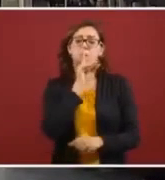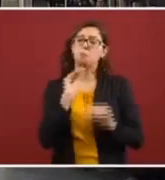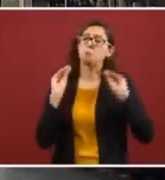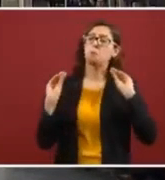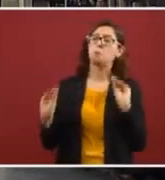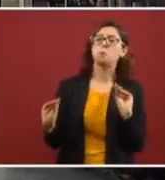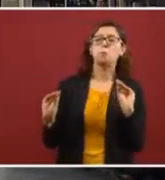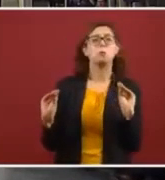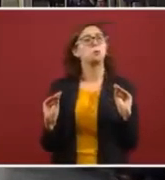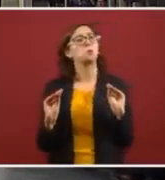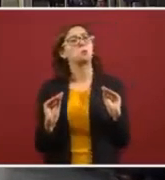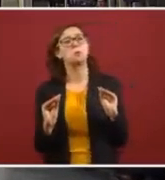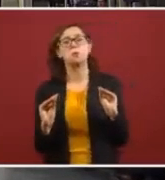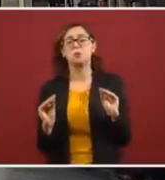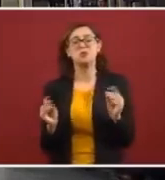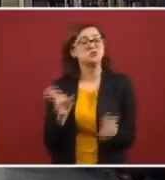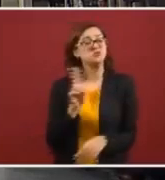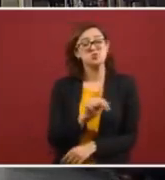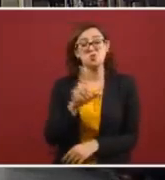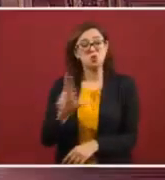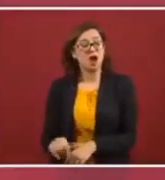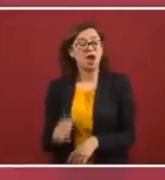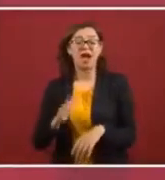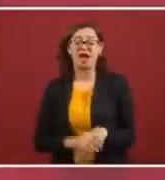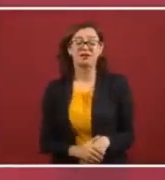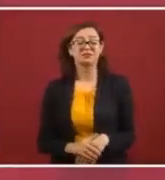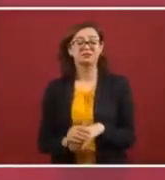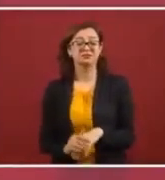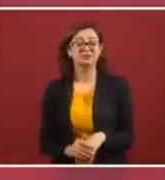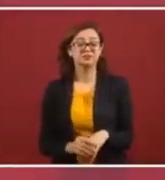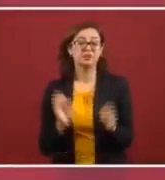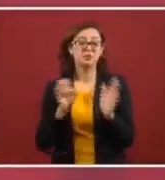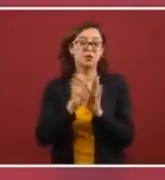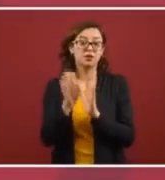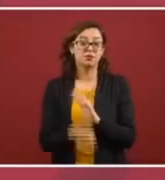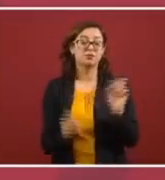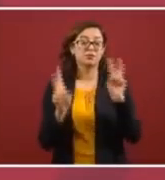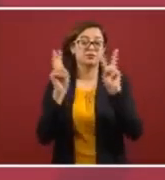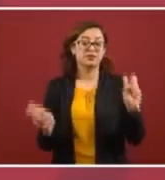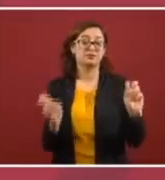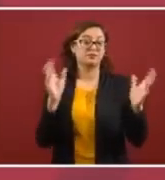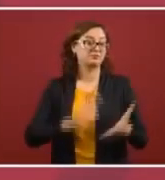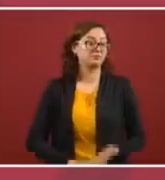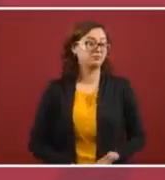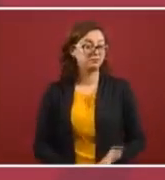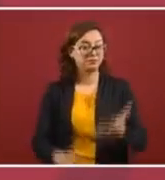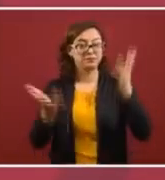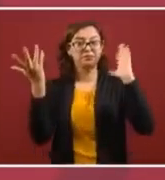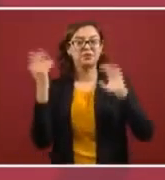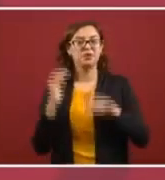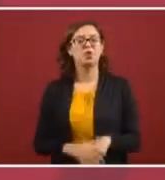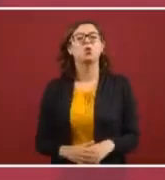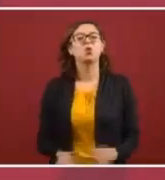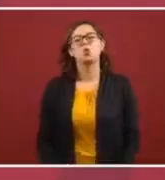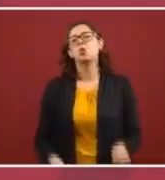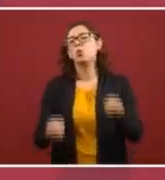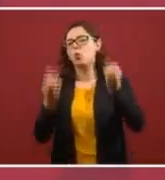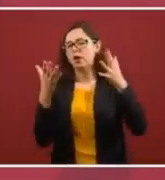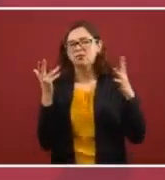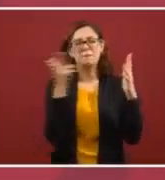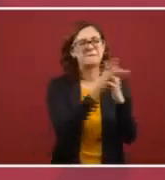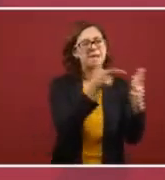And no one ever said anything. For example, this regarding violence, imagine how many